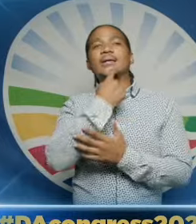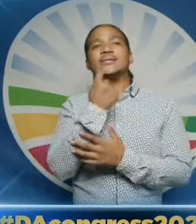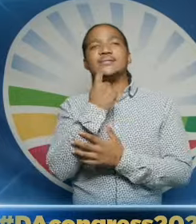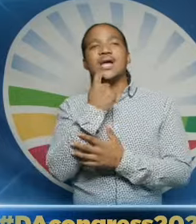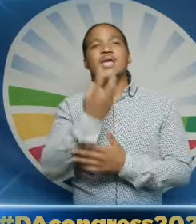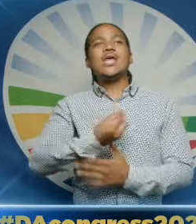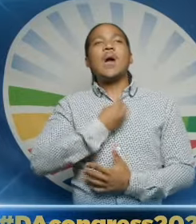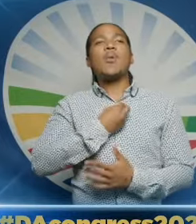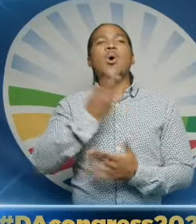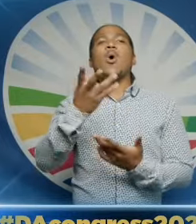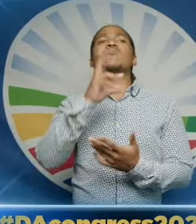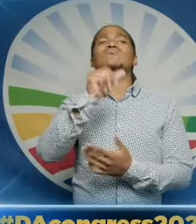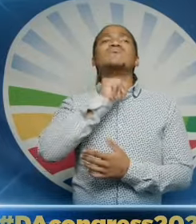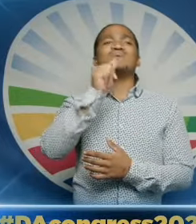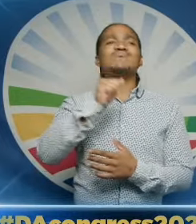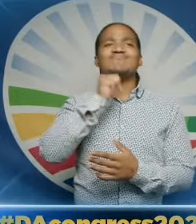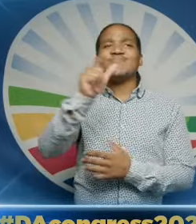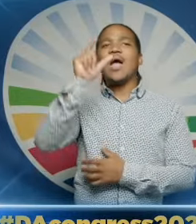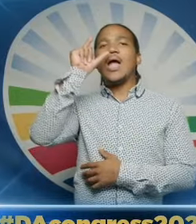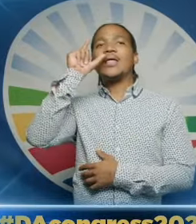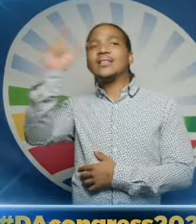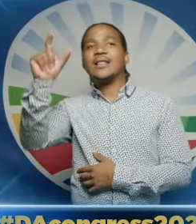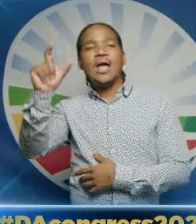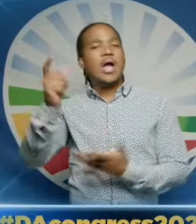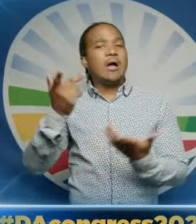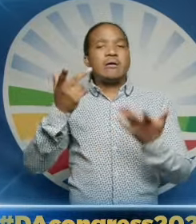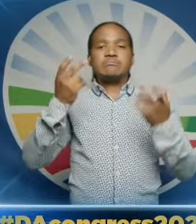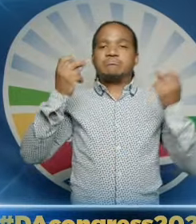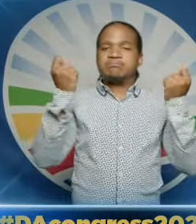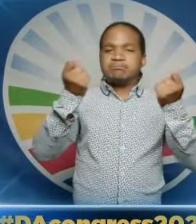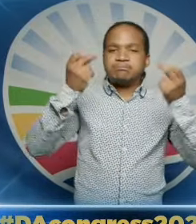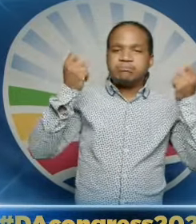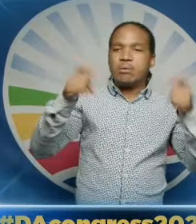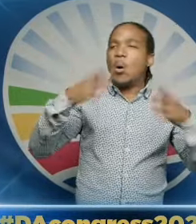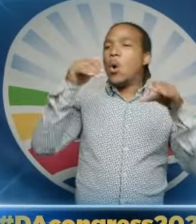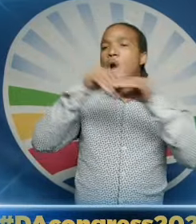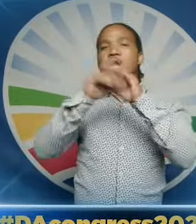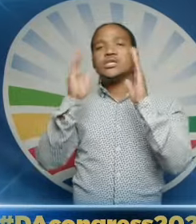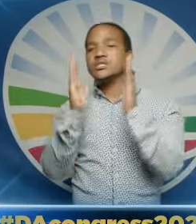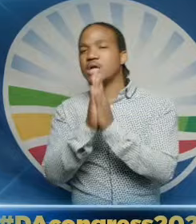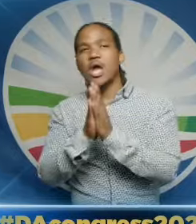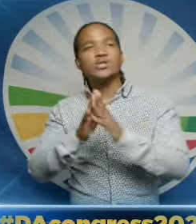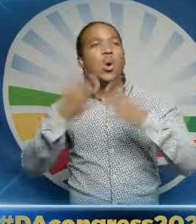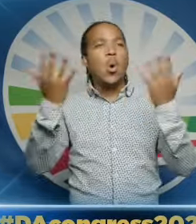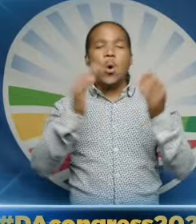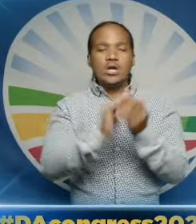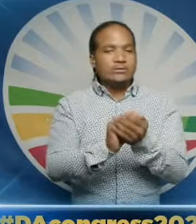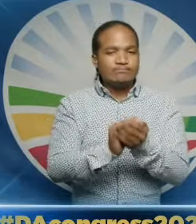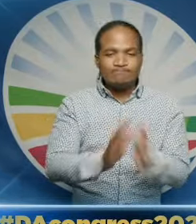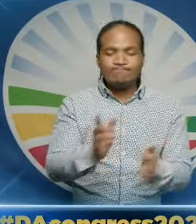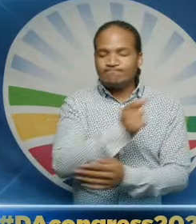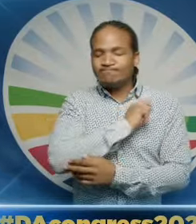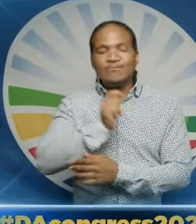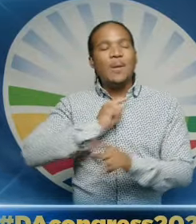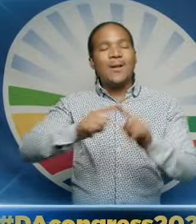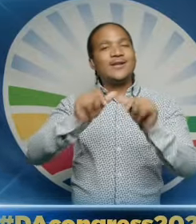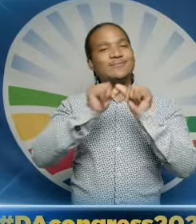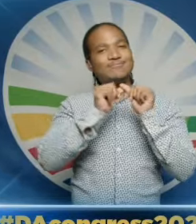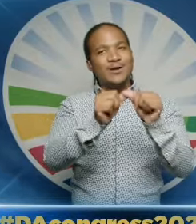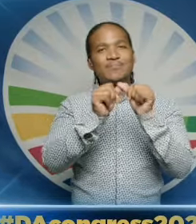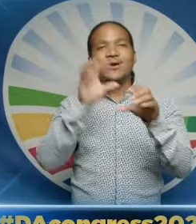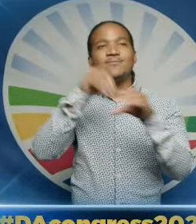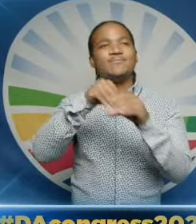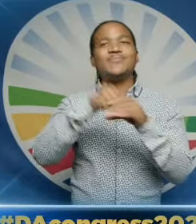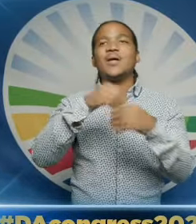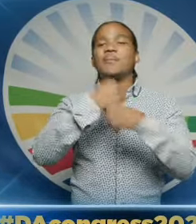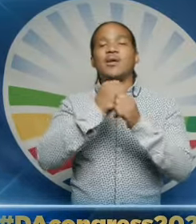people, whether we say klabino, mamela mapiano, whether we say kawin, whether we are sangoma, but let's keep the midnight oil burning and